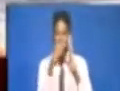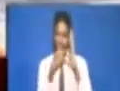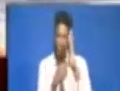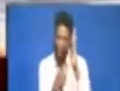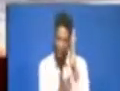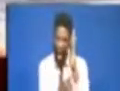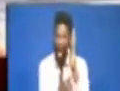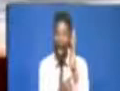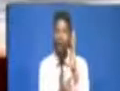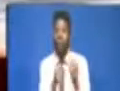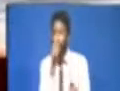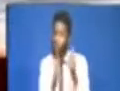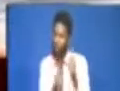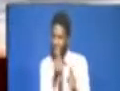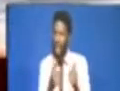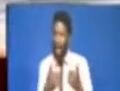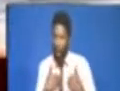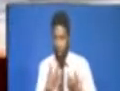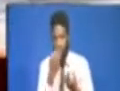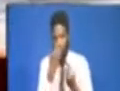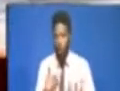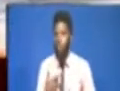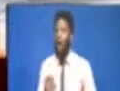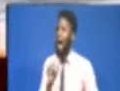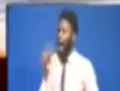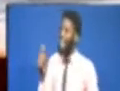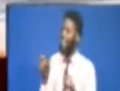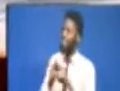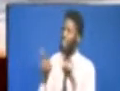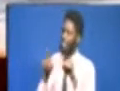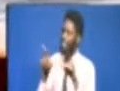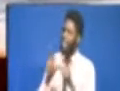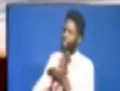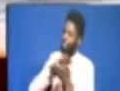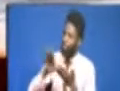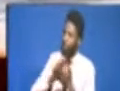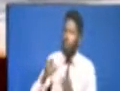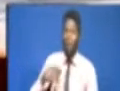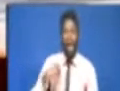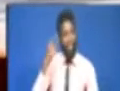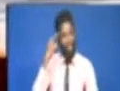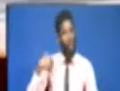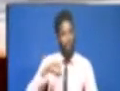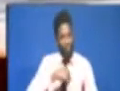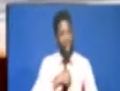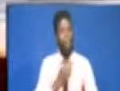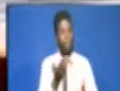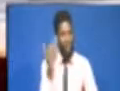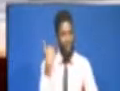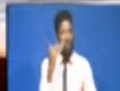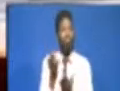us. And the other clearances, I think we submitted them. And